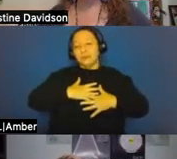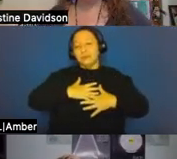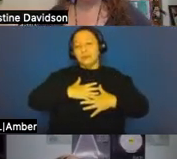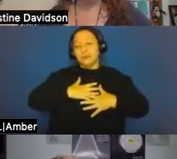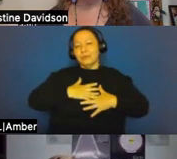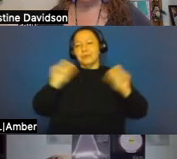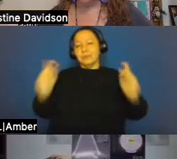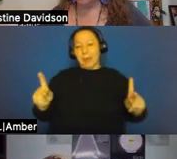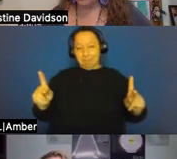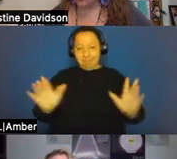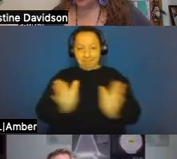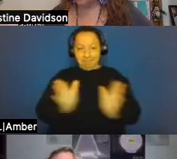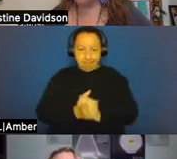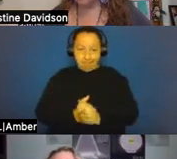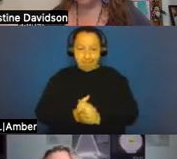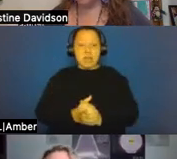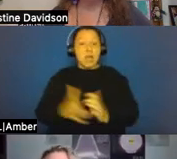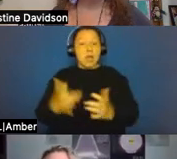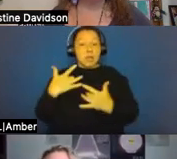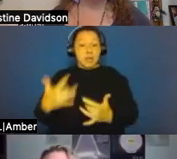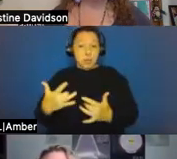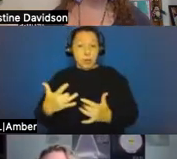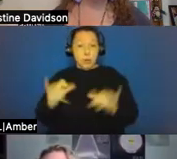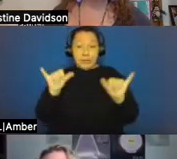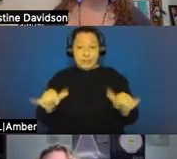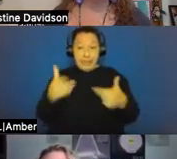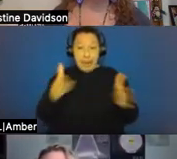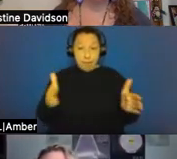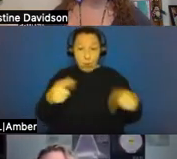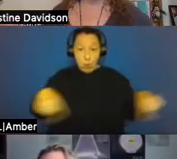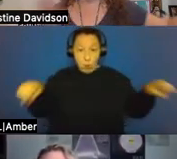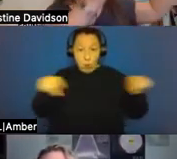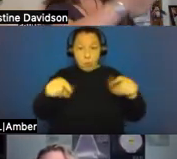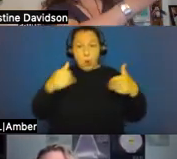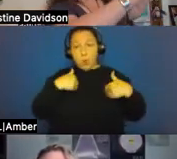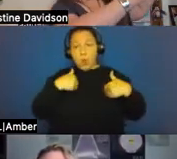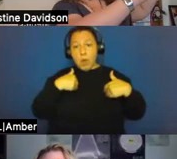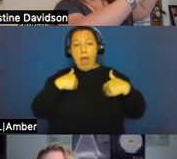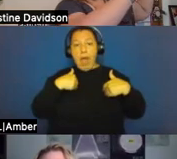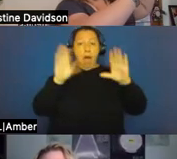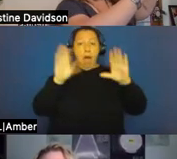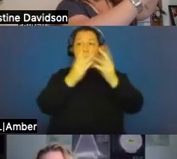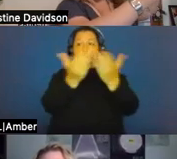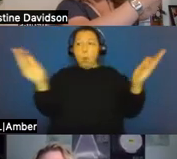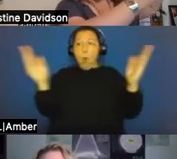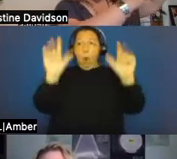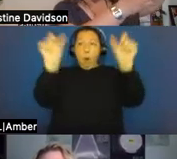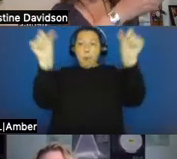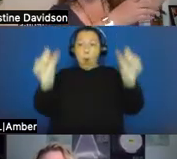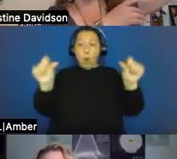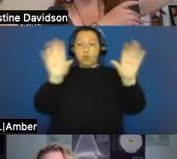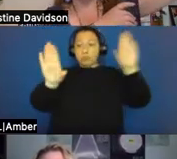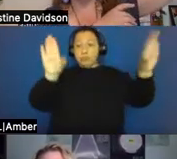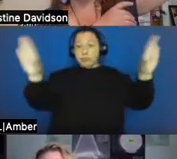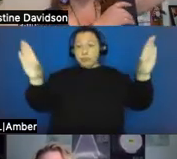So normally we're in a room together and we have some posters on the wall. And so over here on this side, it will be, the